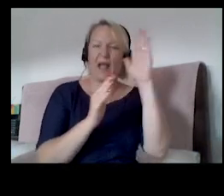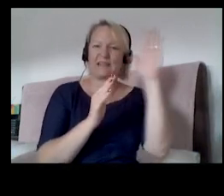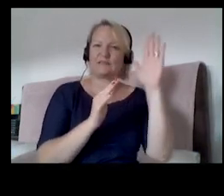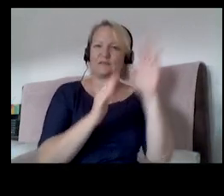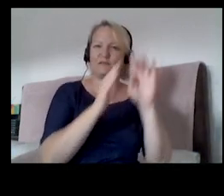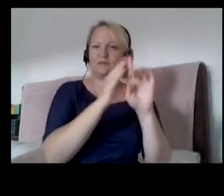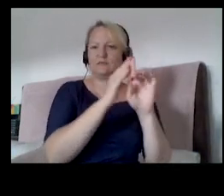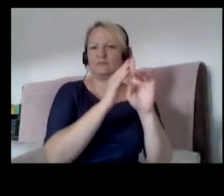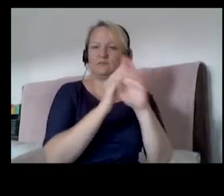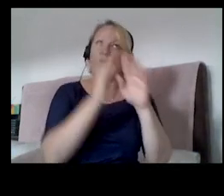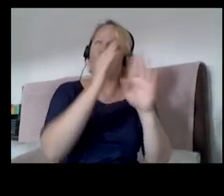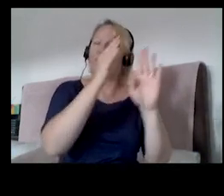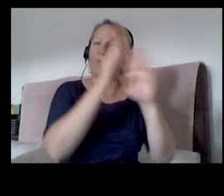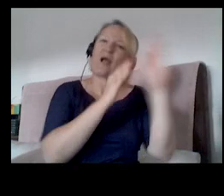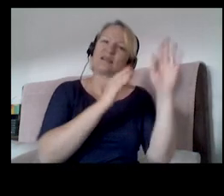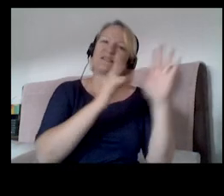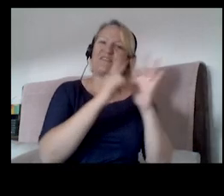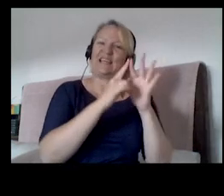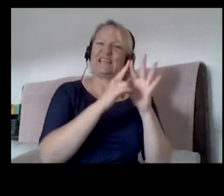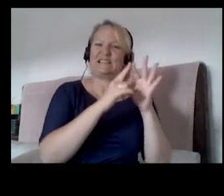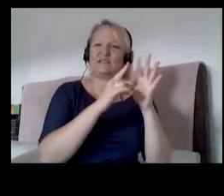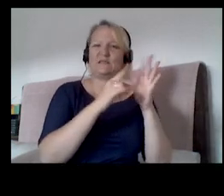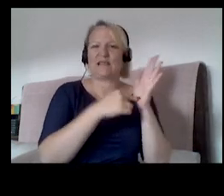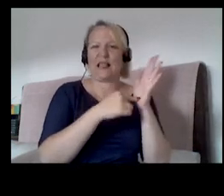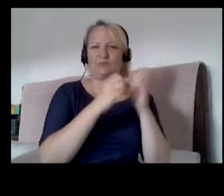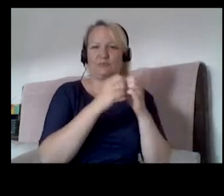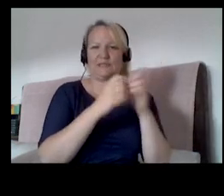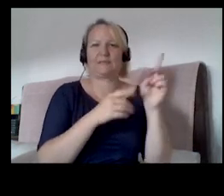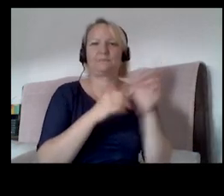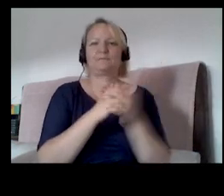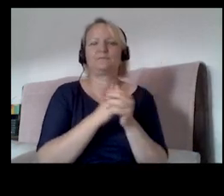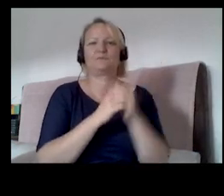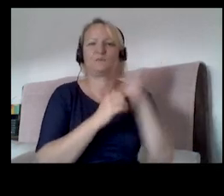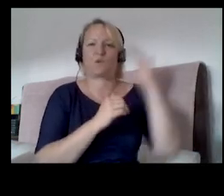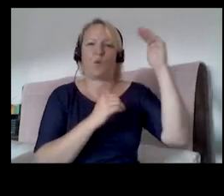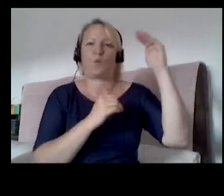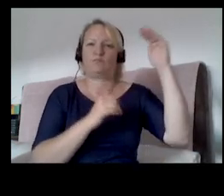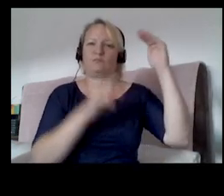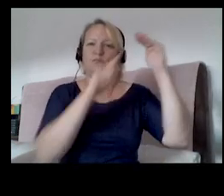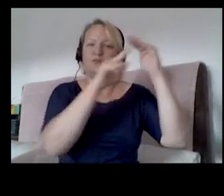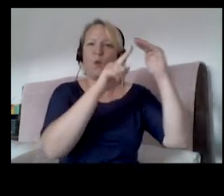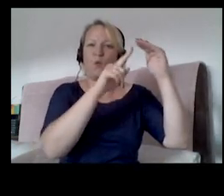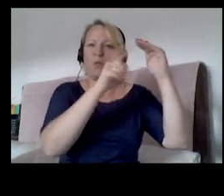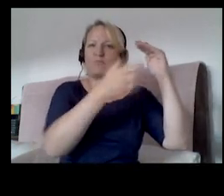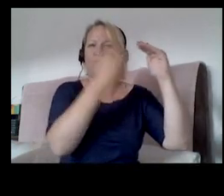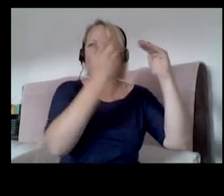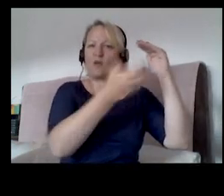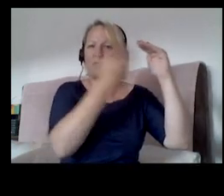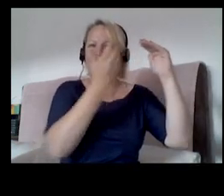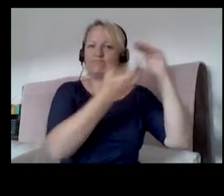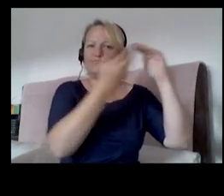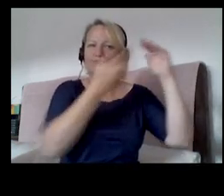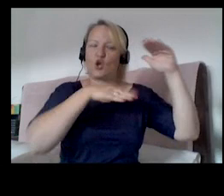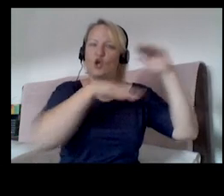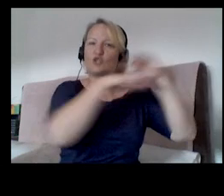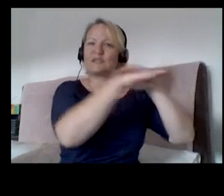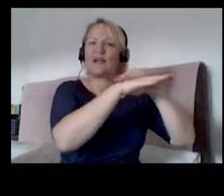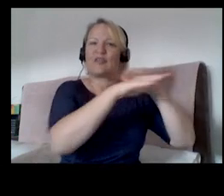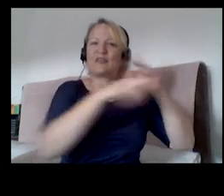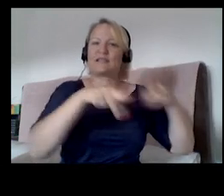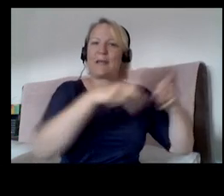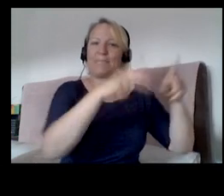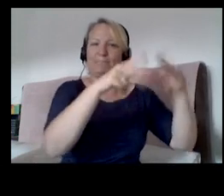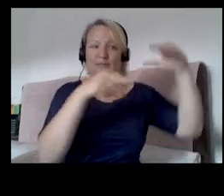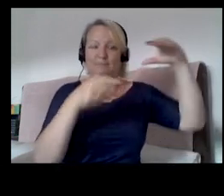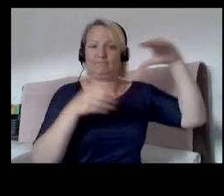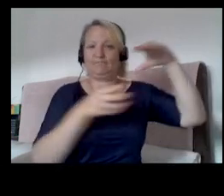Tilbury Marshes, west of East Tilbury and Coalhouse Fort. It is the northern tunnel entrance compound where the tunnel boring